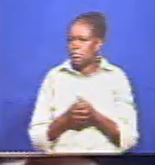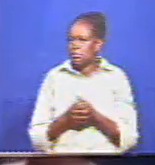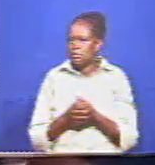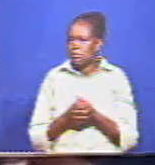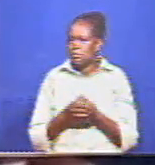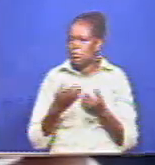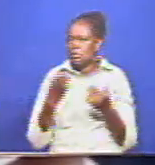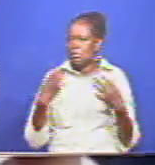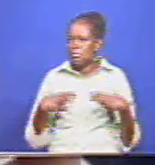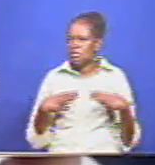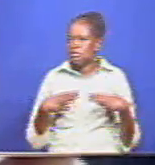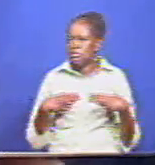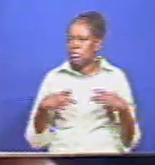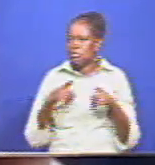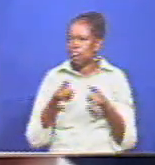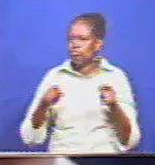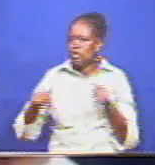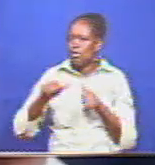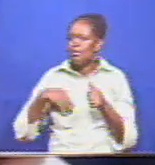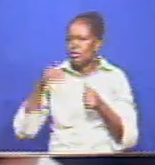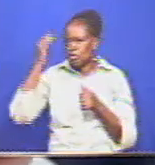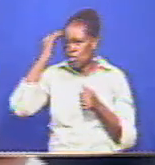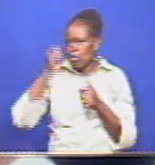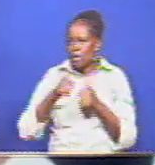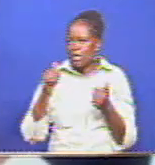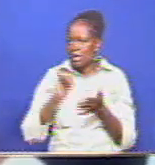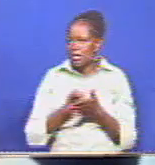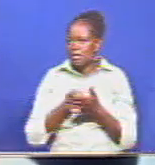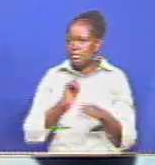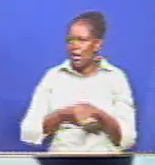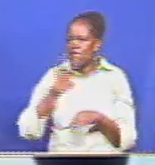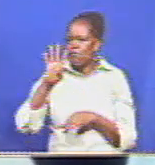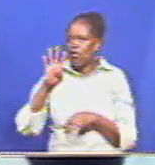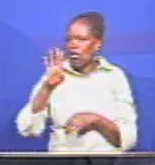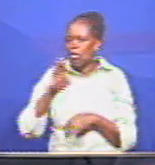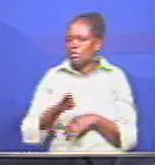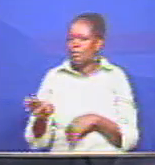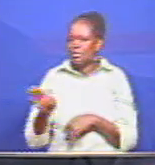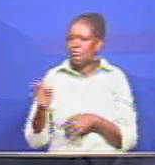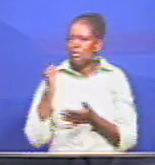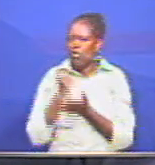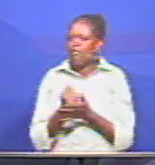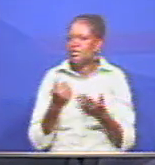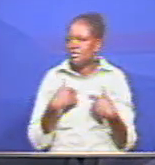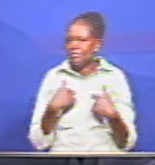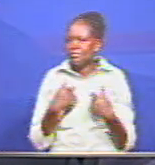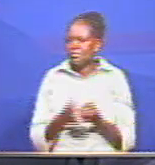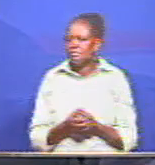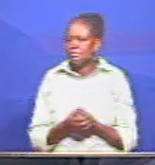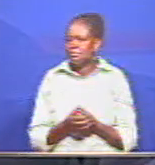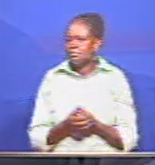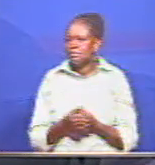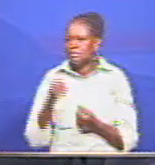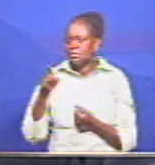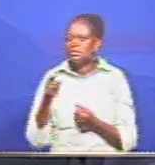Anybody, those who are around me, they know yes. that at 4 o'clock I am in my office. Yes. Okay. This is